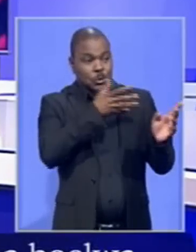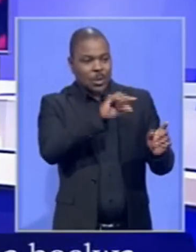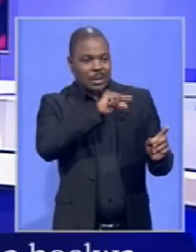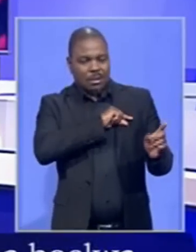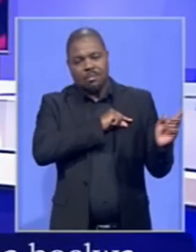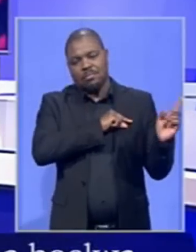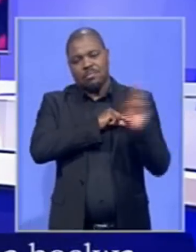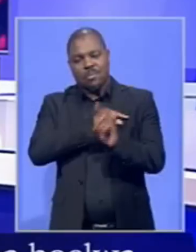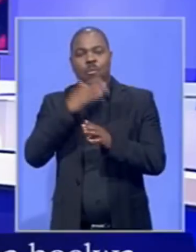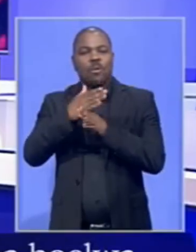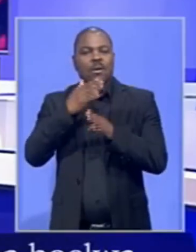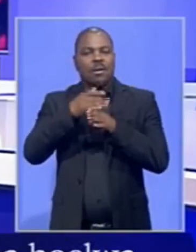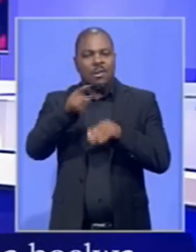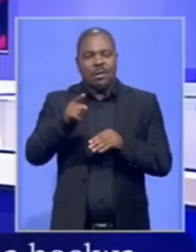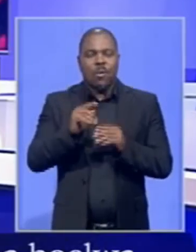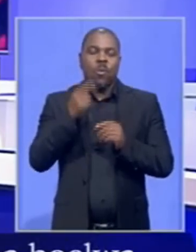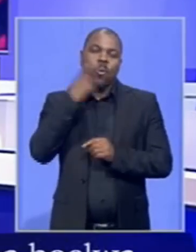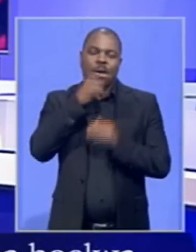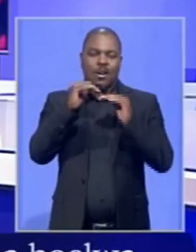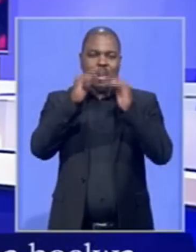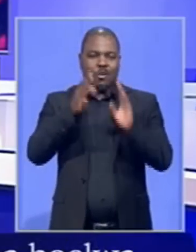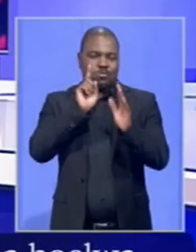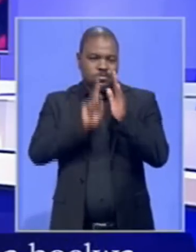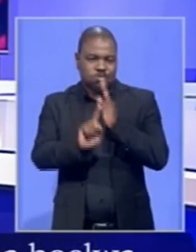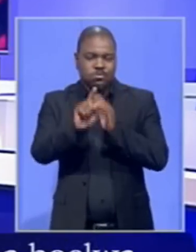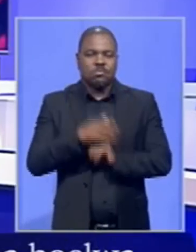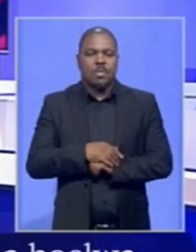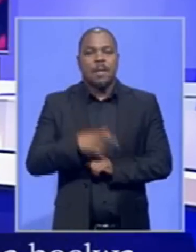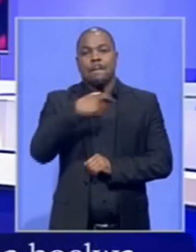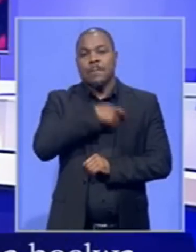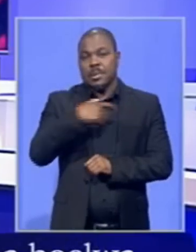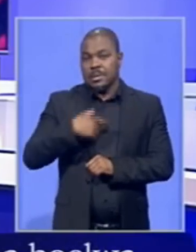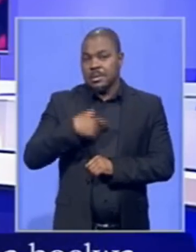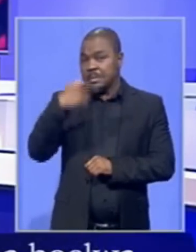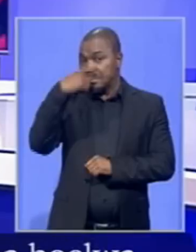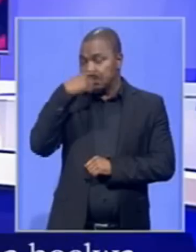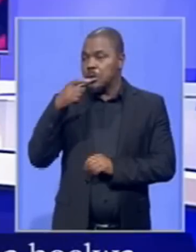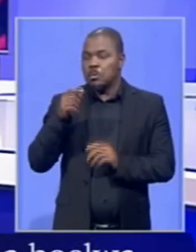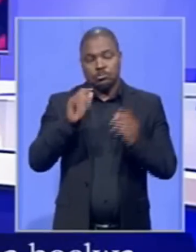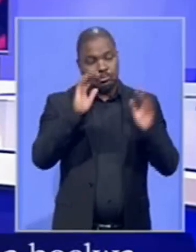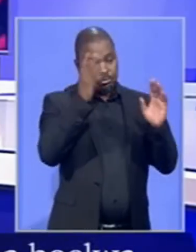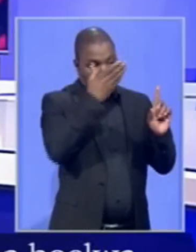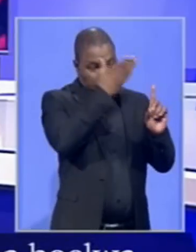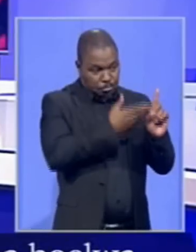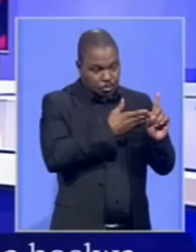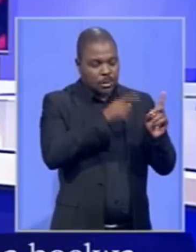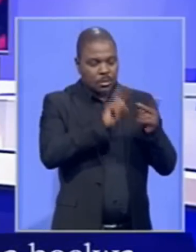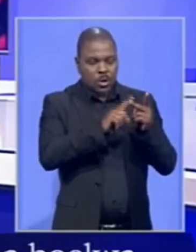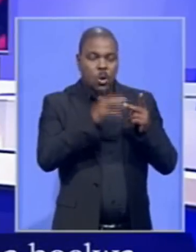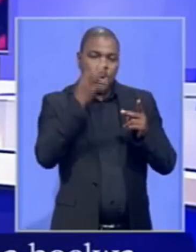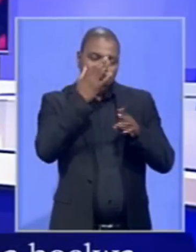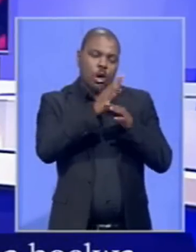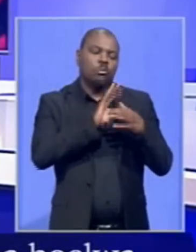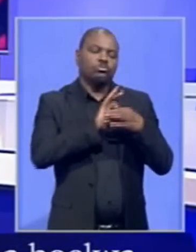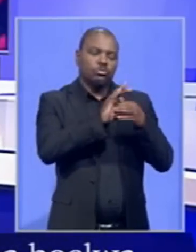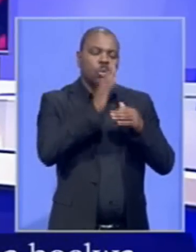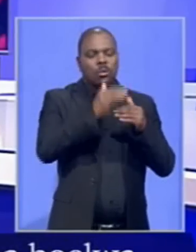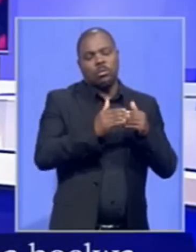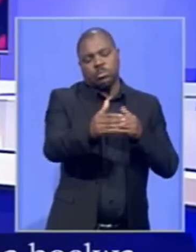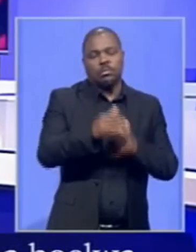House. Mopresidente Ramaphosa o lebogišitše mopresidente wa Amerika o re o ikemišeditše go šoma le